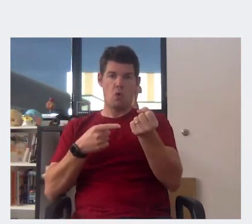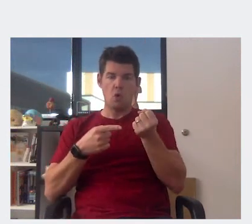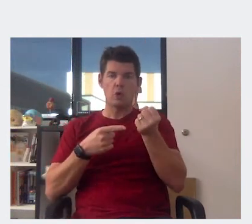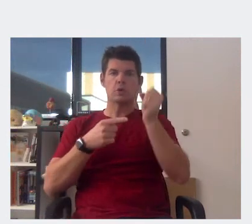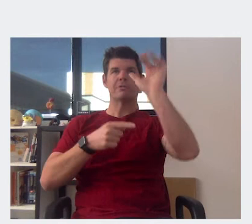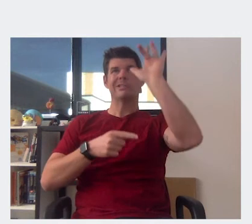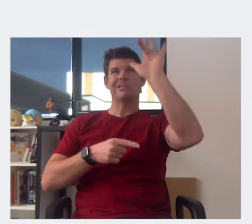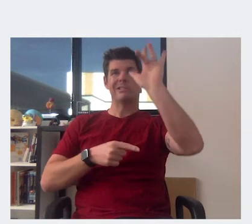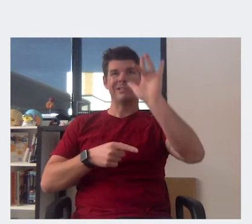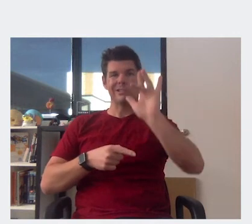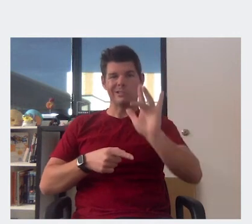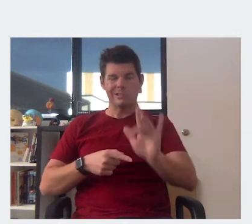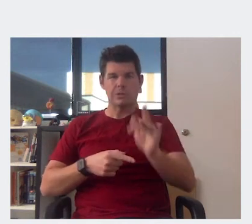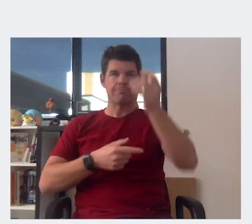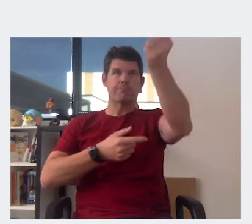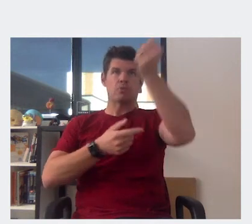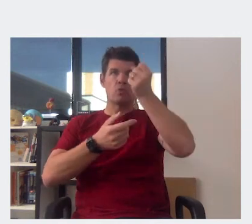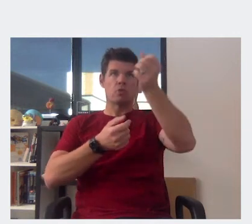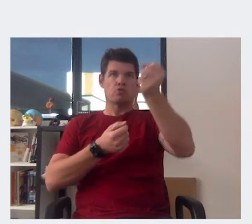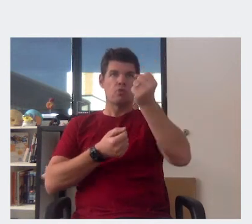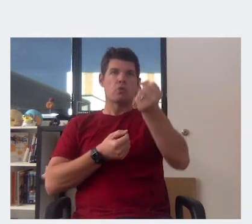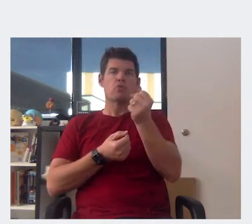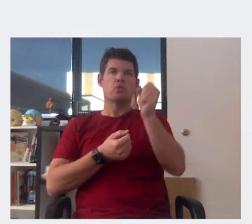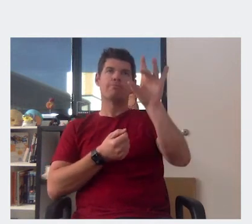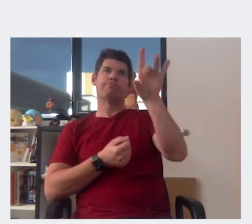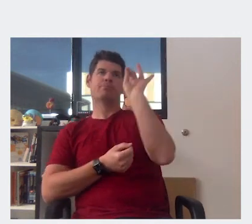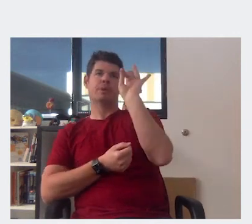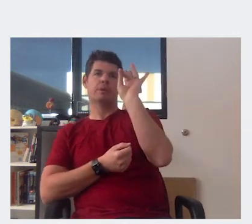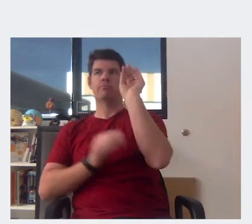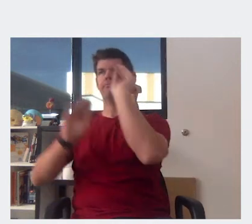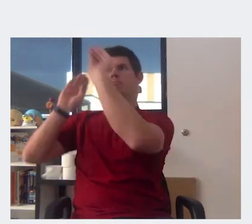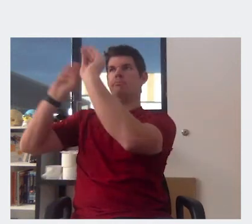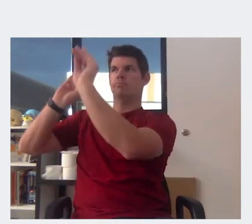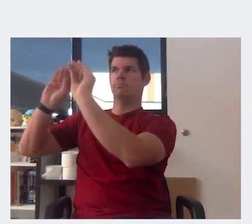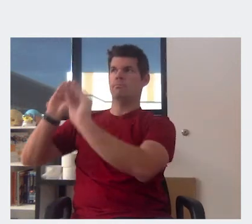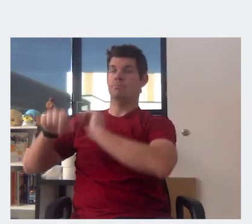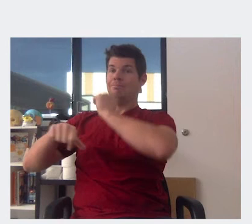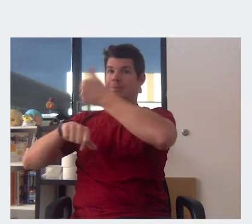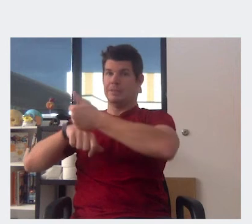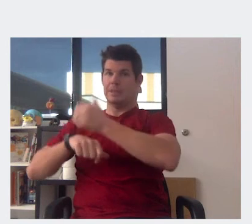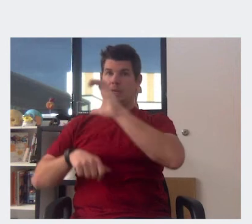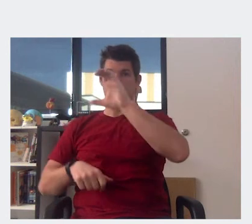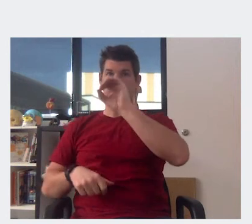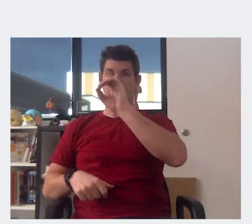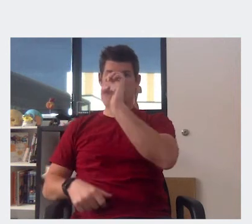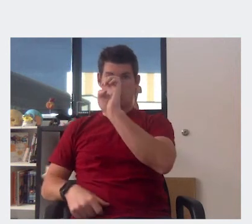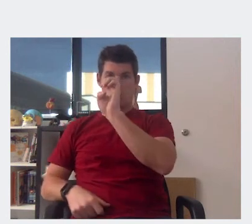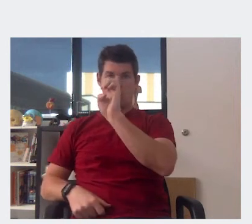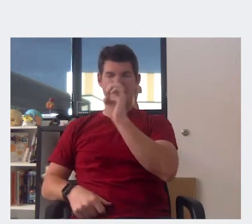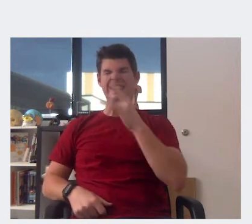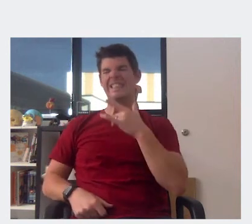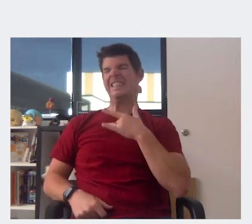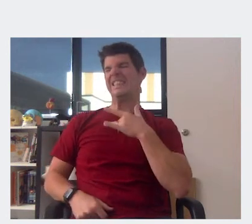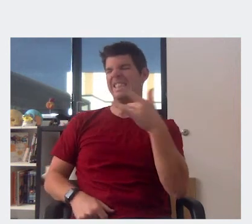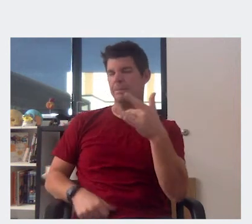pointed out come from the first 3 drawers here, basic, input, and music. And then we'll probably pull one out of this loops as